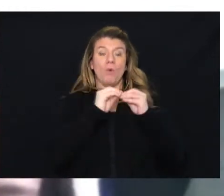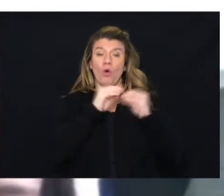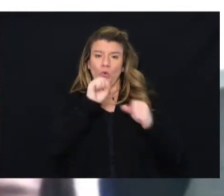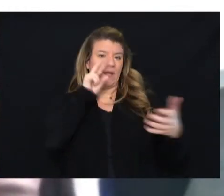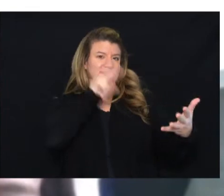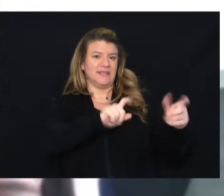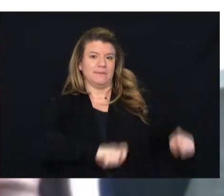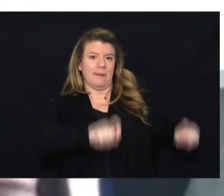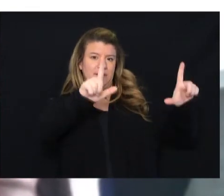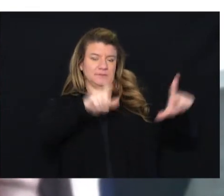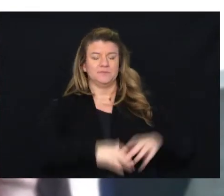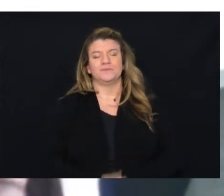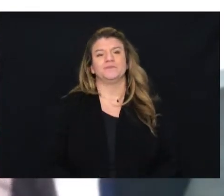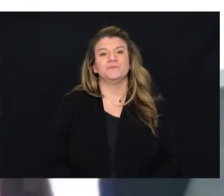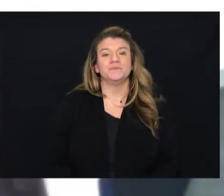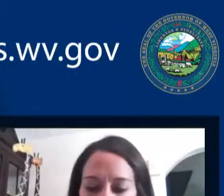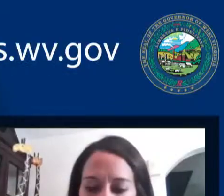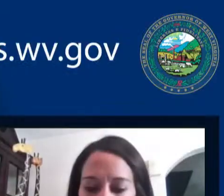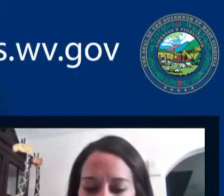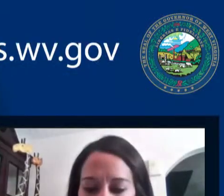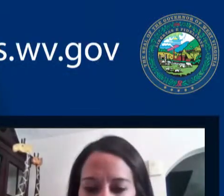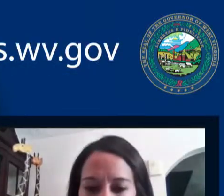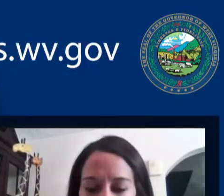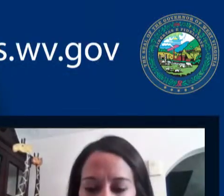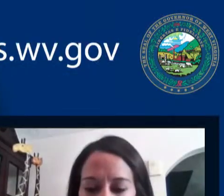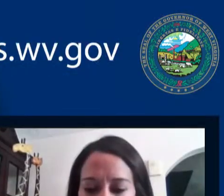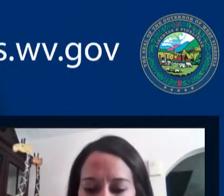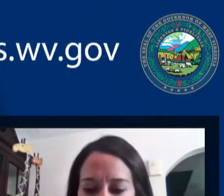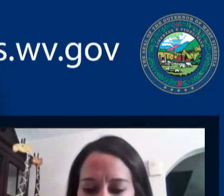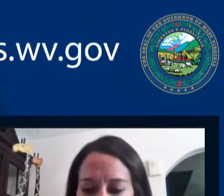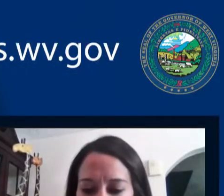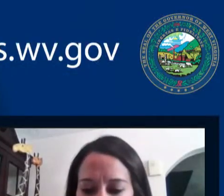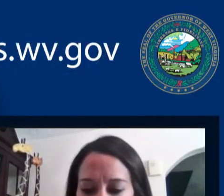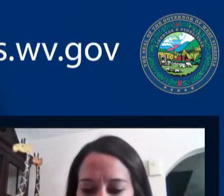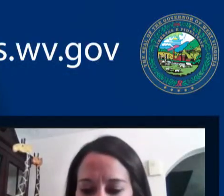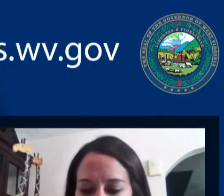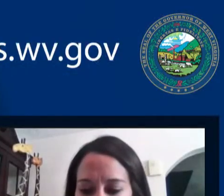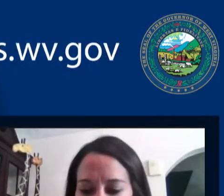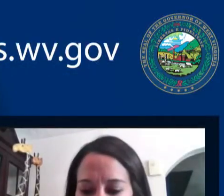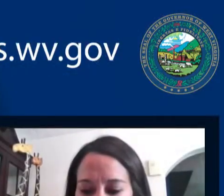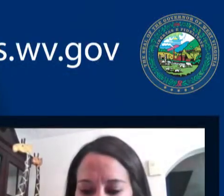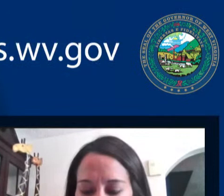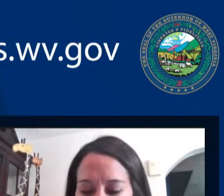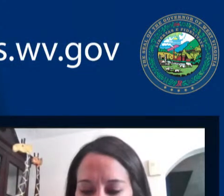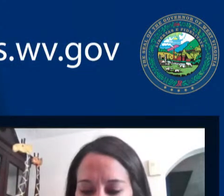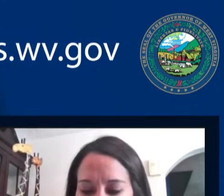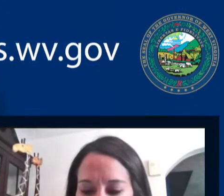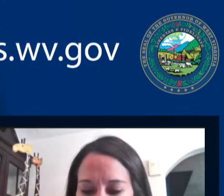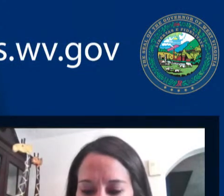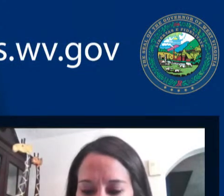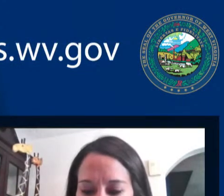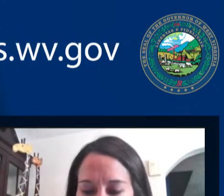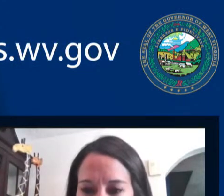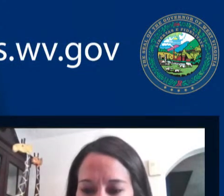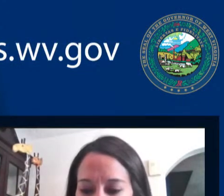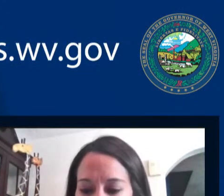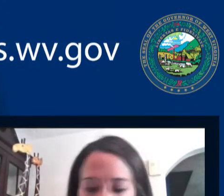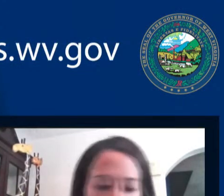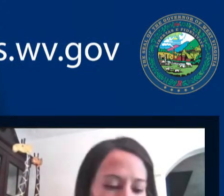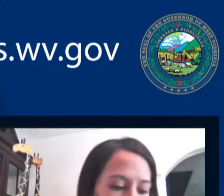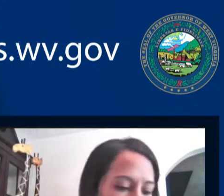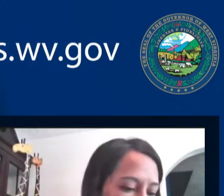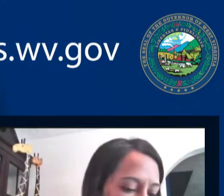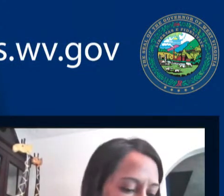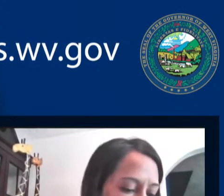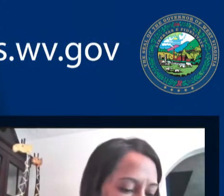Thanks. All right, thank you, Doctor. Secretary Bill Crouch is also joining us today and is available for questions. We'll now go to questions from members of the media. The first today from